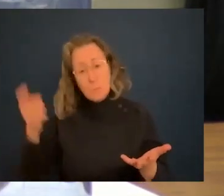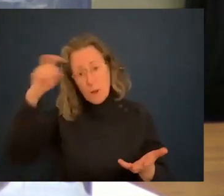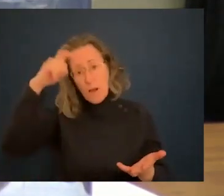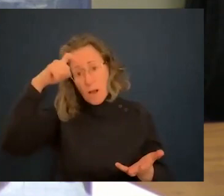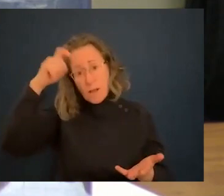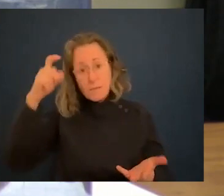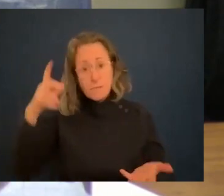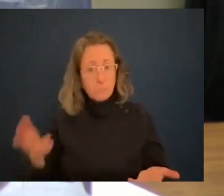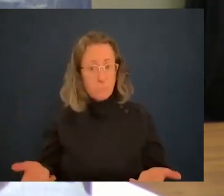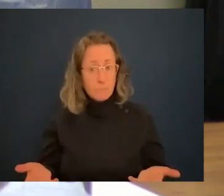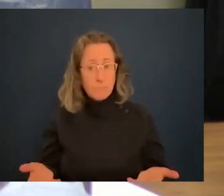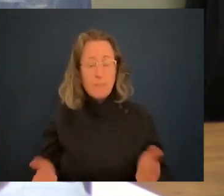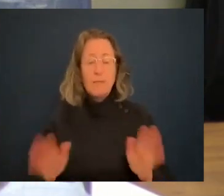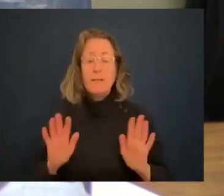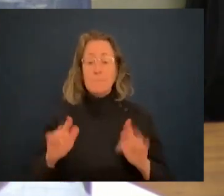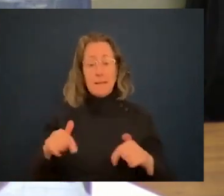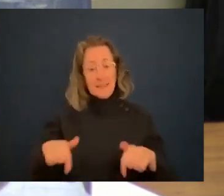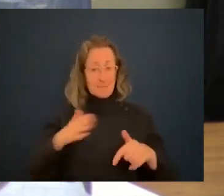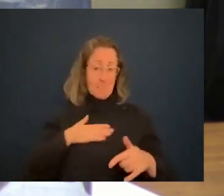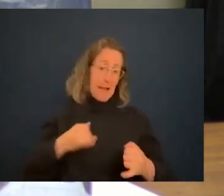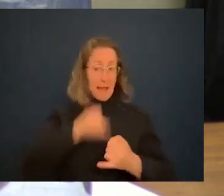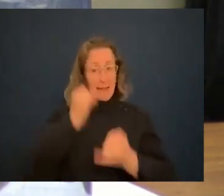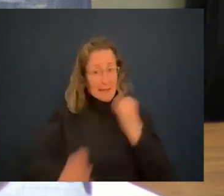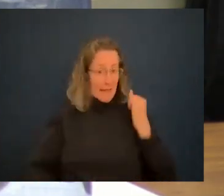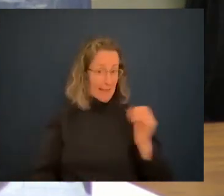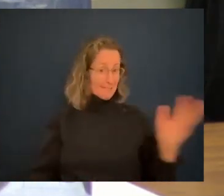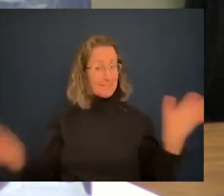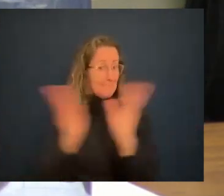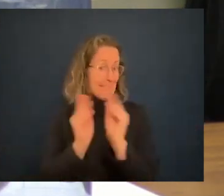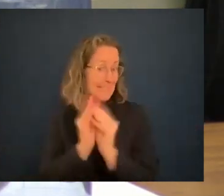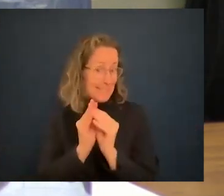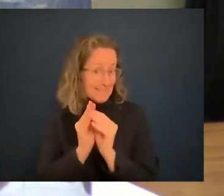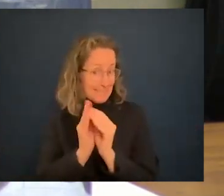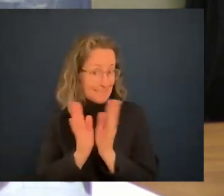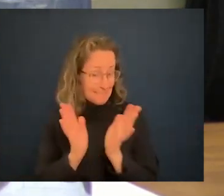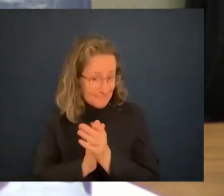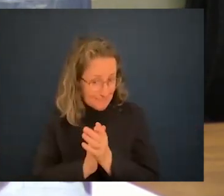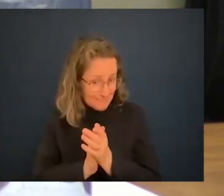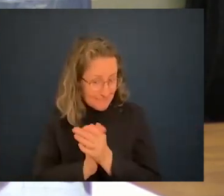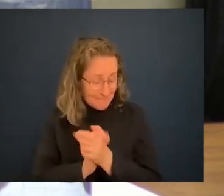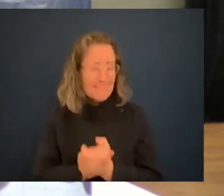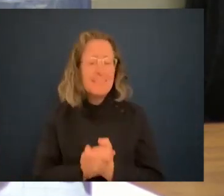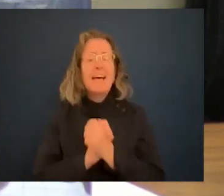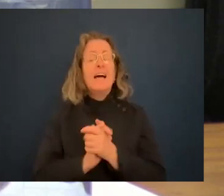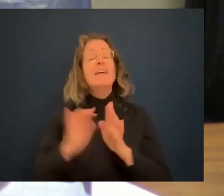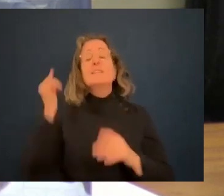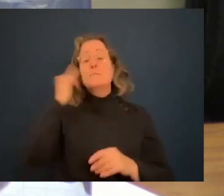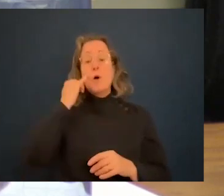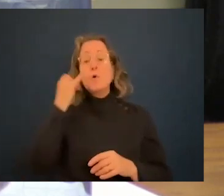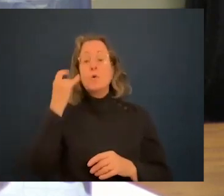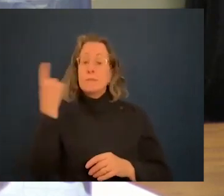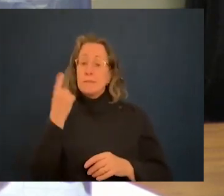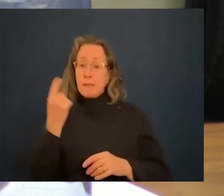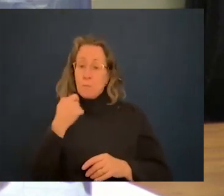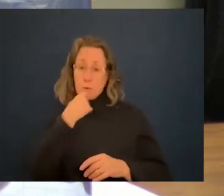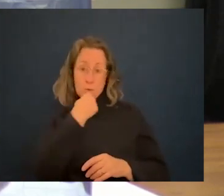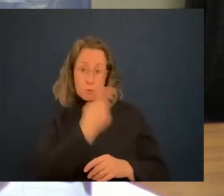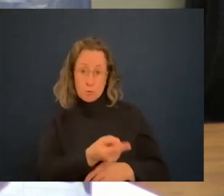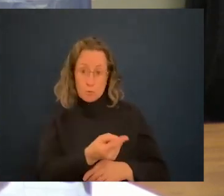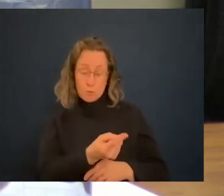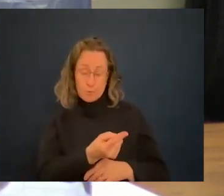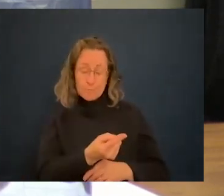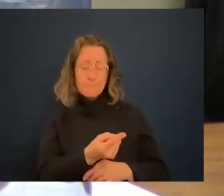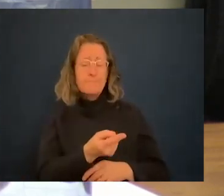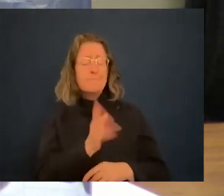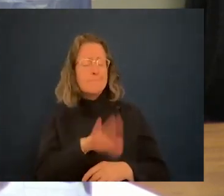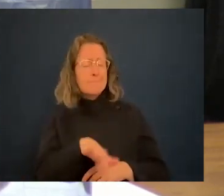it's my last meeting so how would you respond to somebody who said to you um